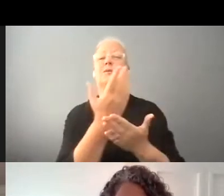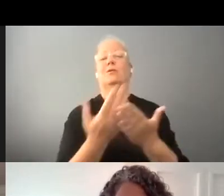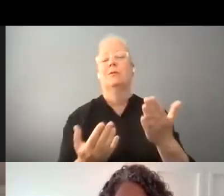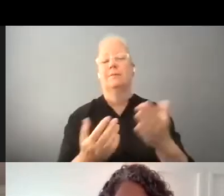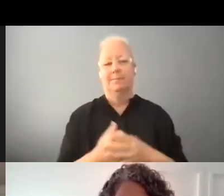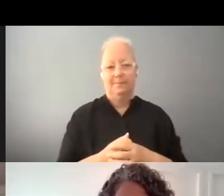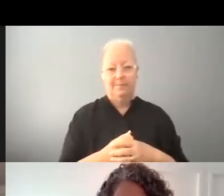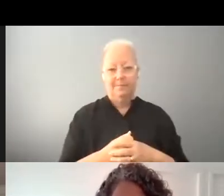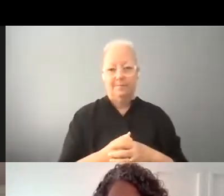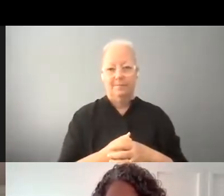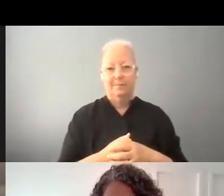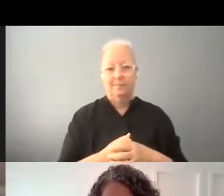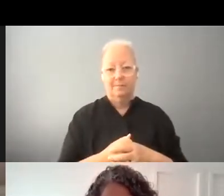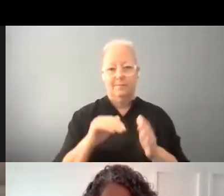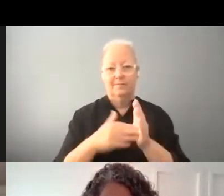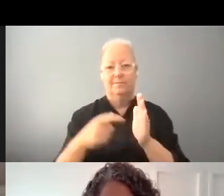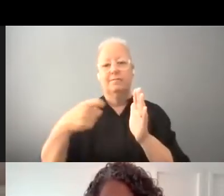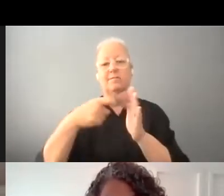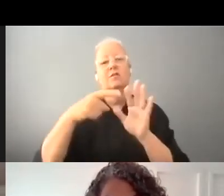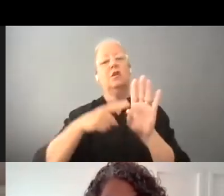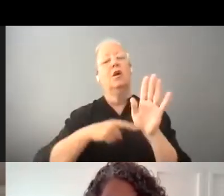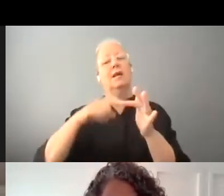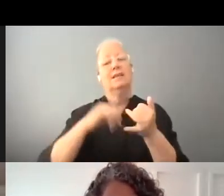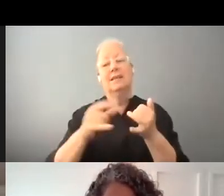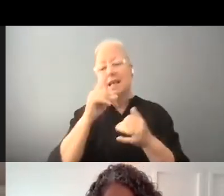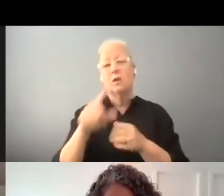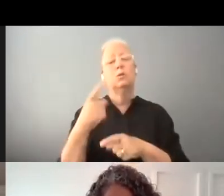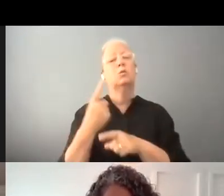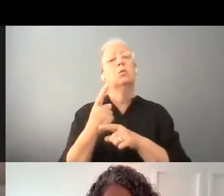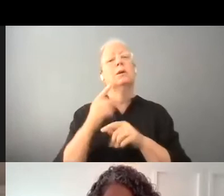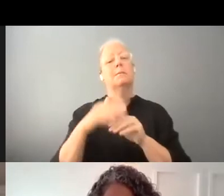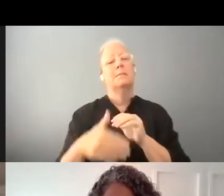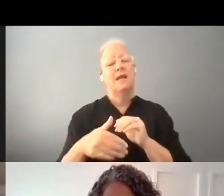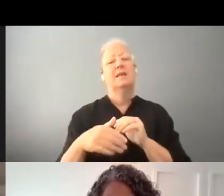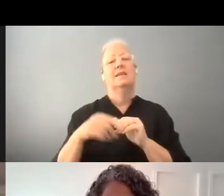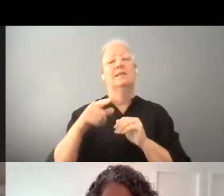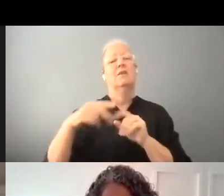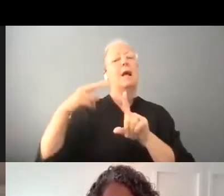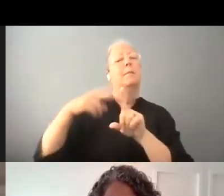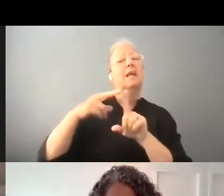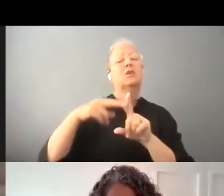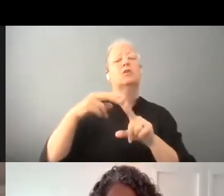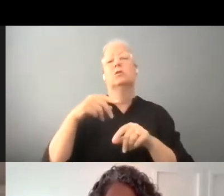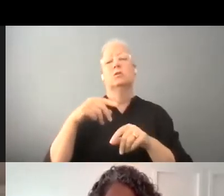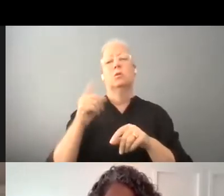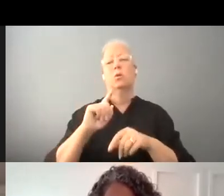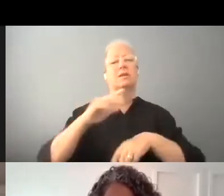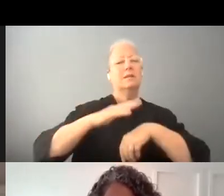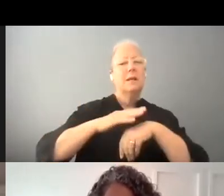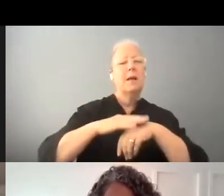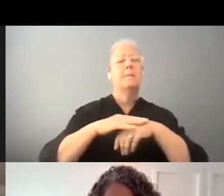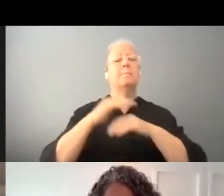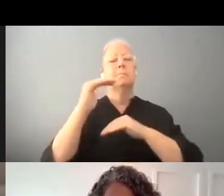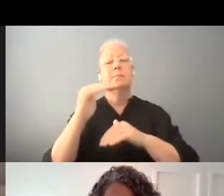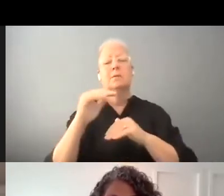Caius, can I throw to you to chat about kind of some more application specifics around, time limits and what we're looking for in terms of what stage